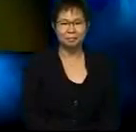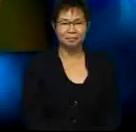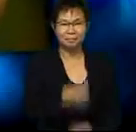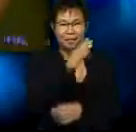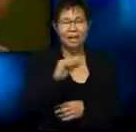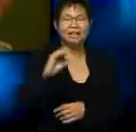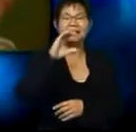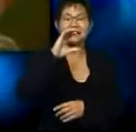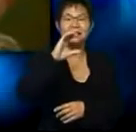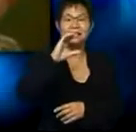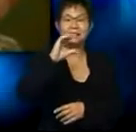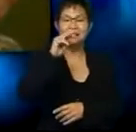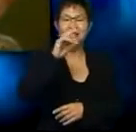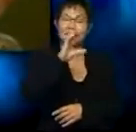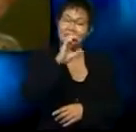and cendol.